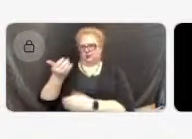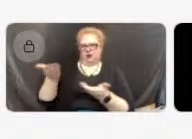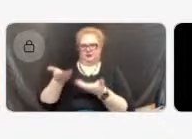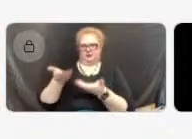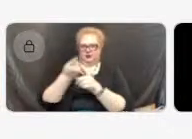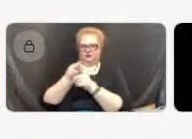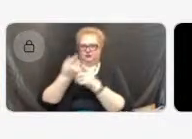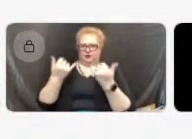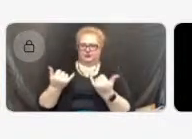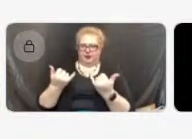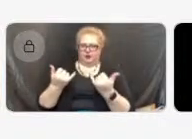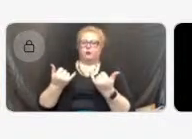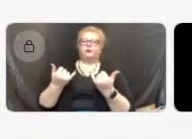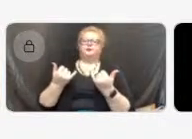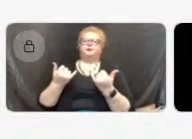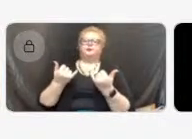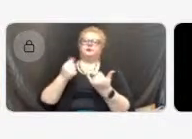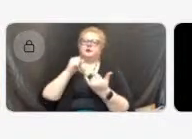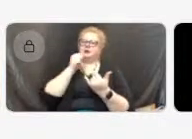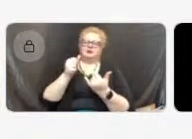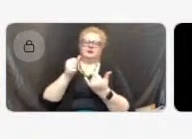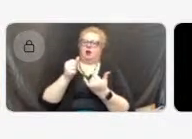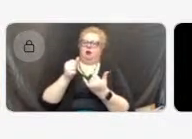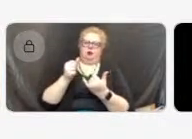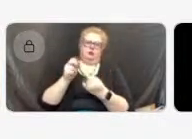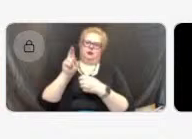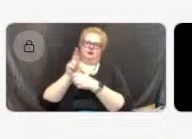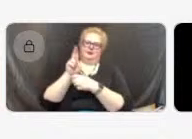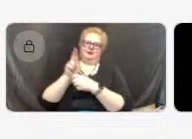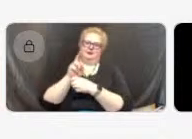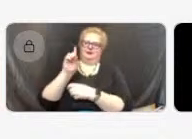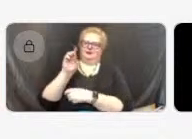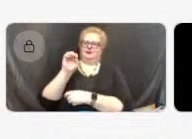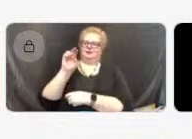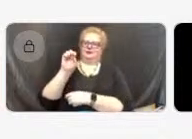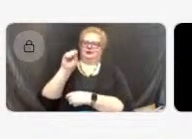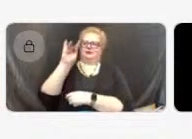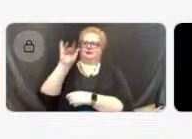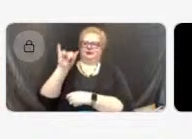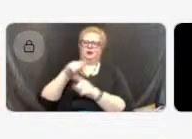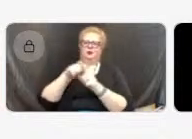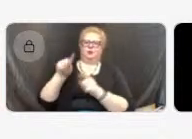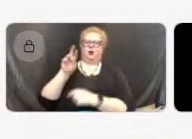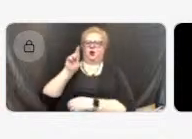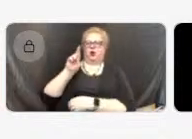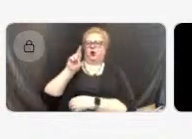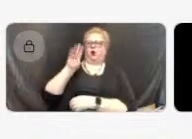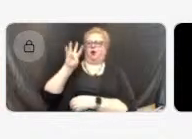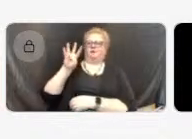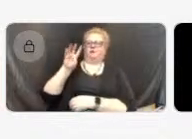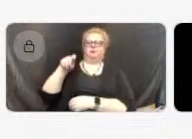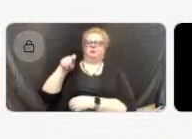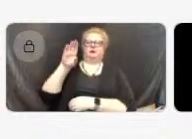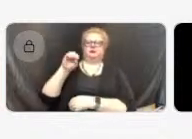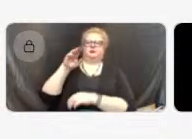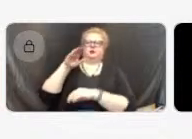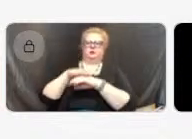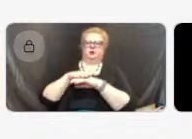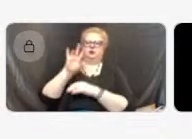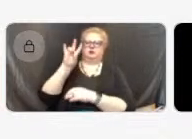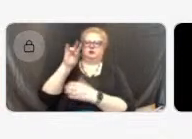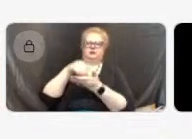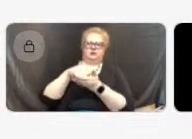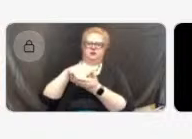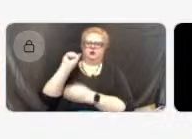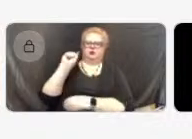that the density. We're looking for R4 to be on a 7,000 square foot lot.